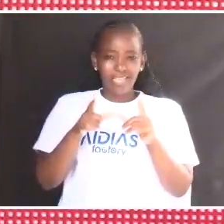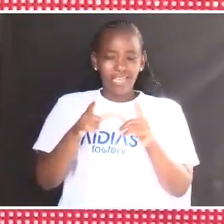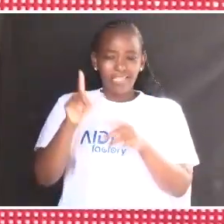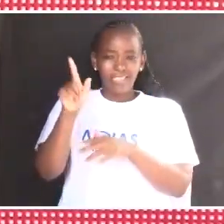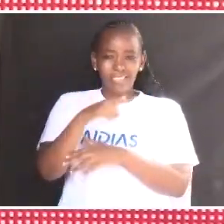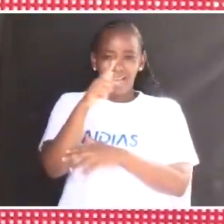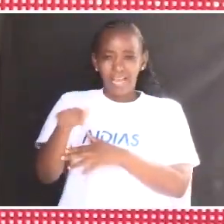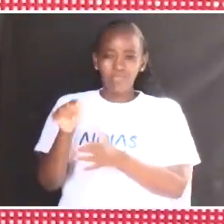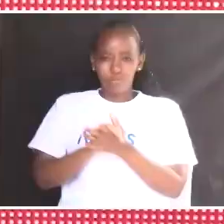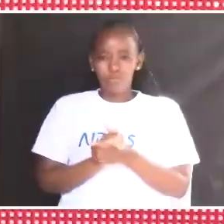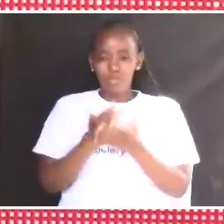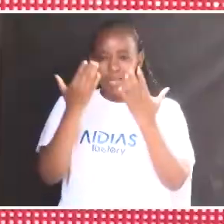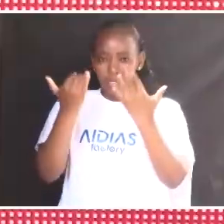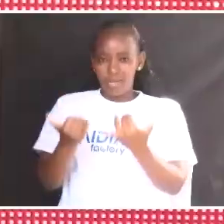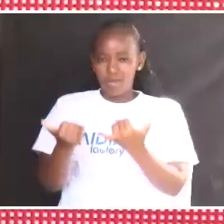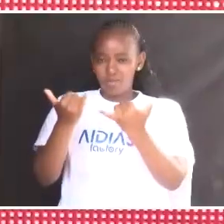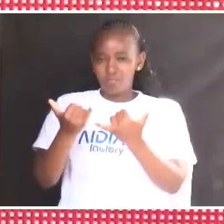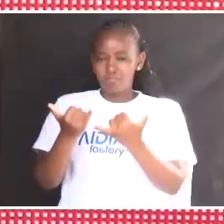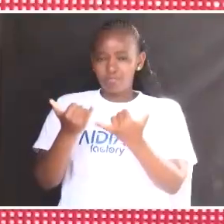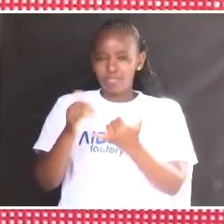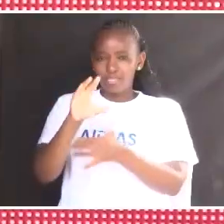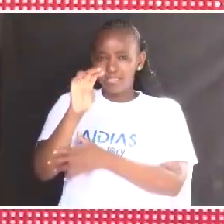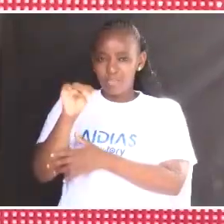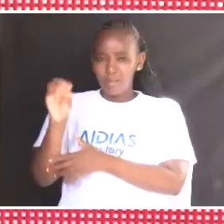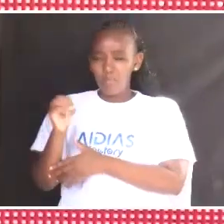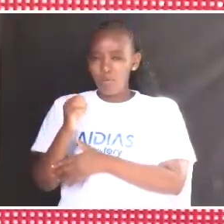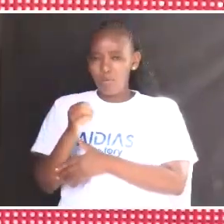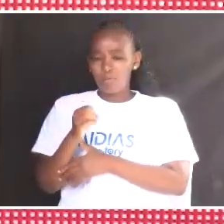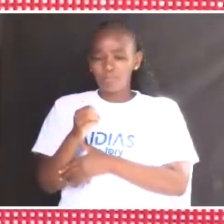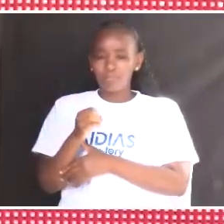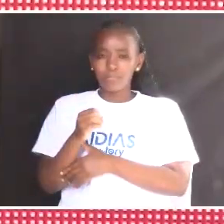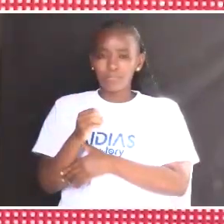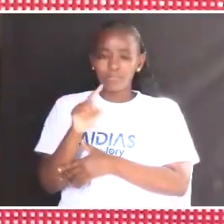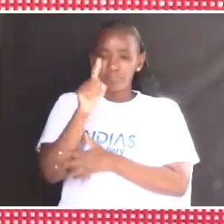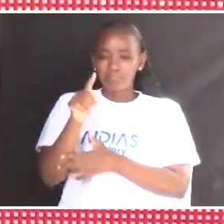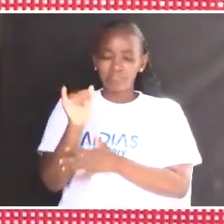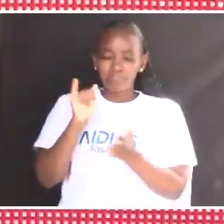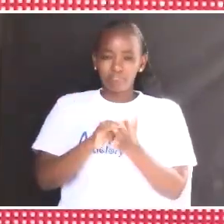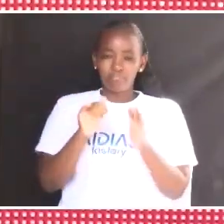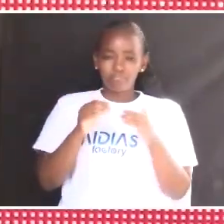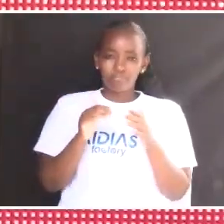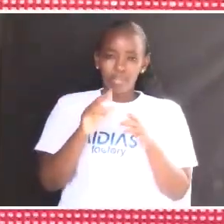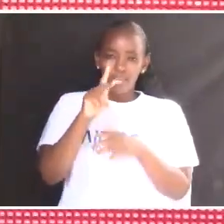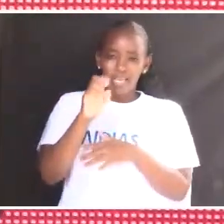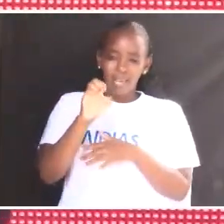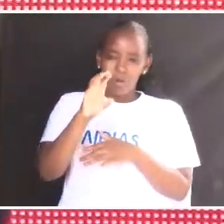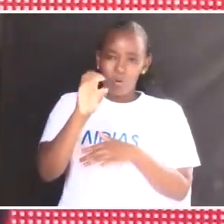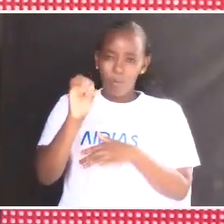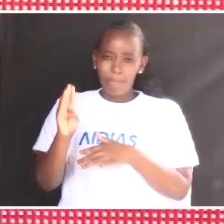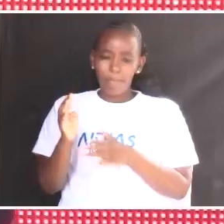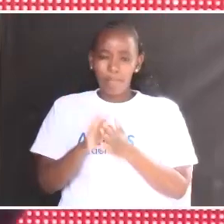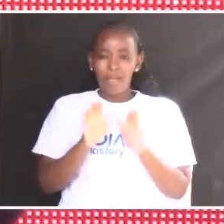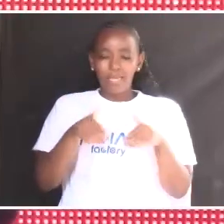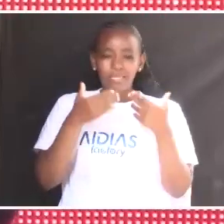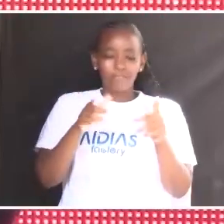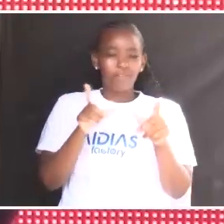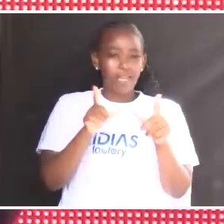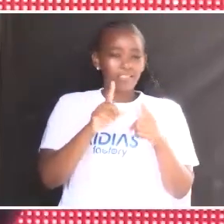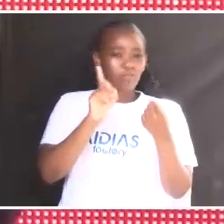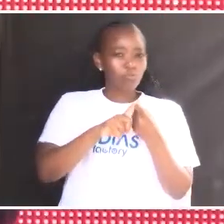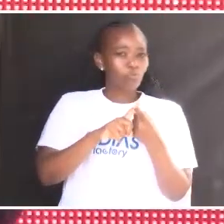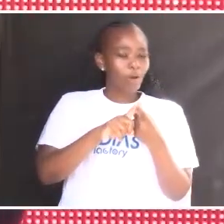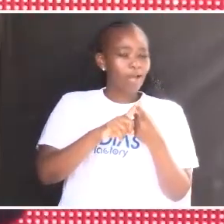up. The current status for CMOs I'll just mention, because these are questions that may arise. Kenya Copyright Board did issue a license to